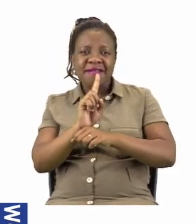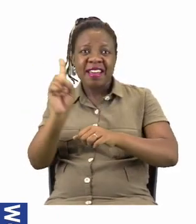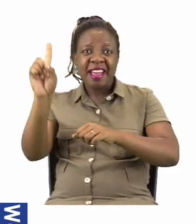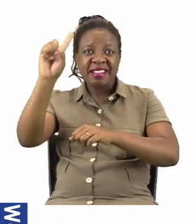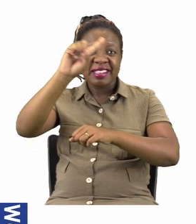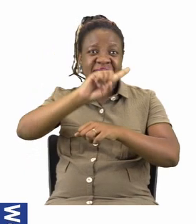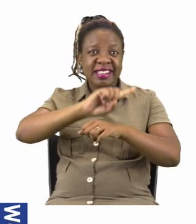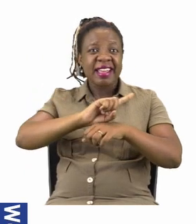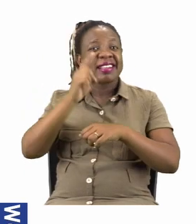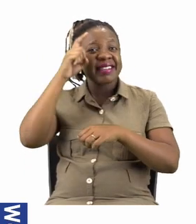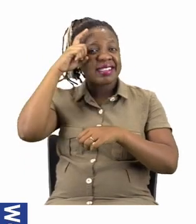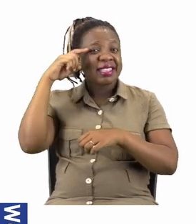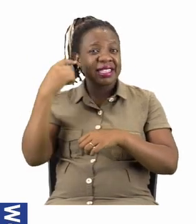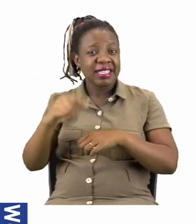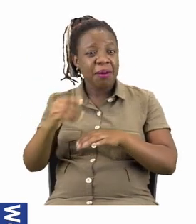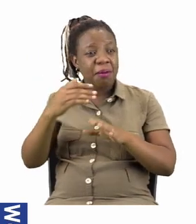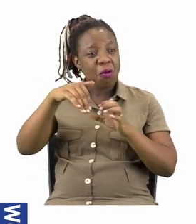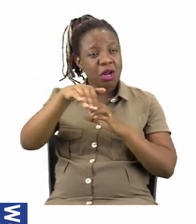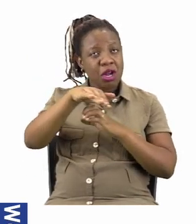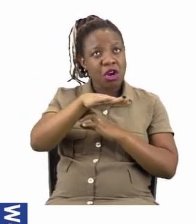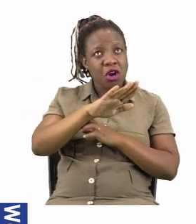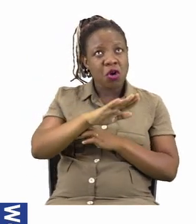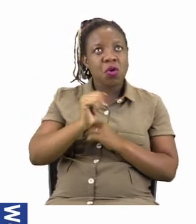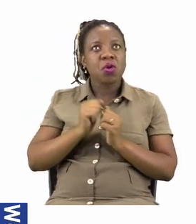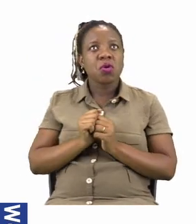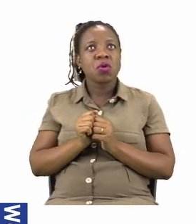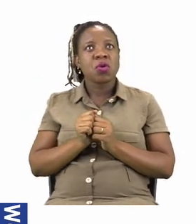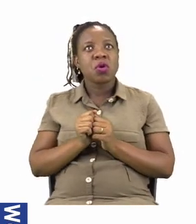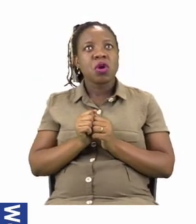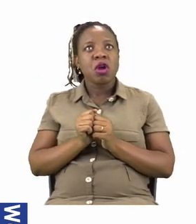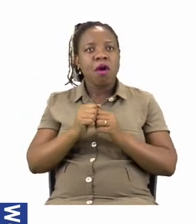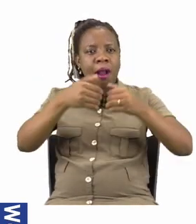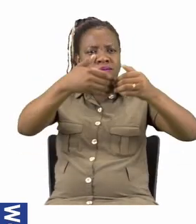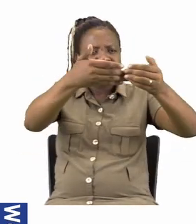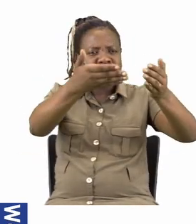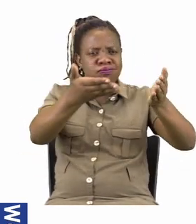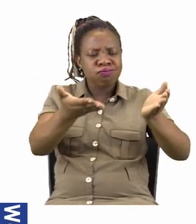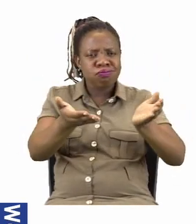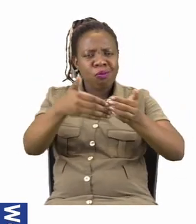has pools and water slides. There are